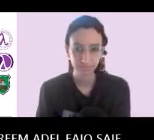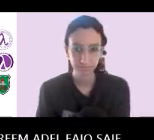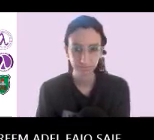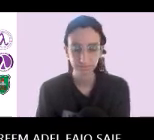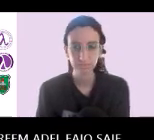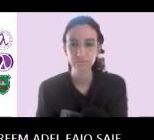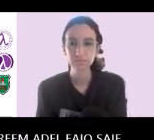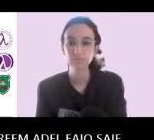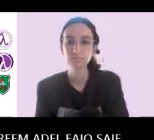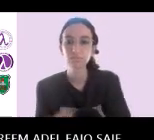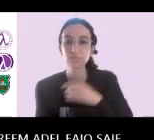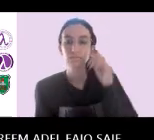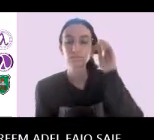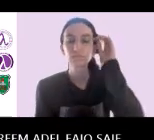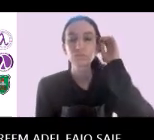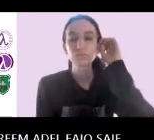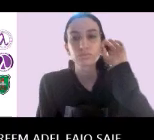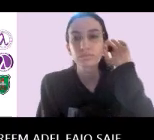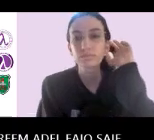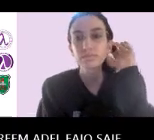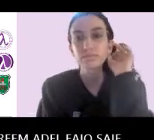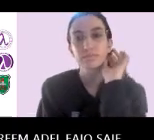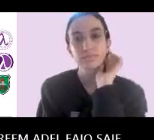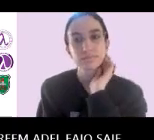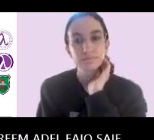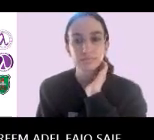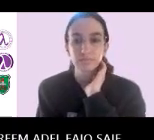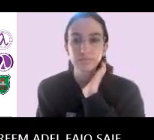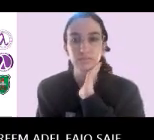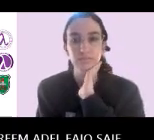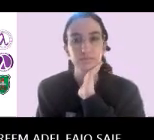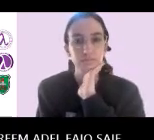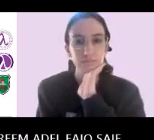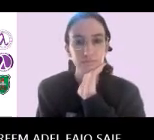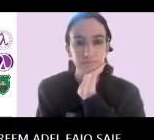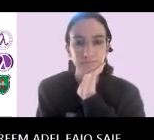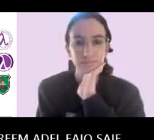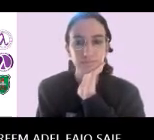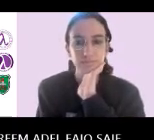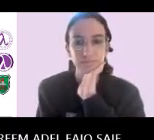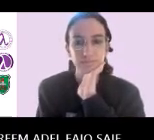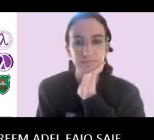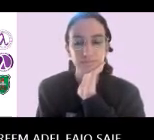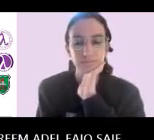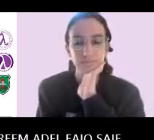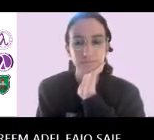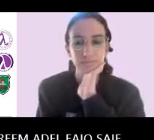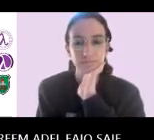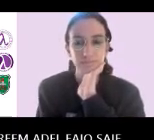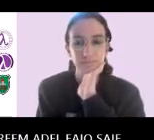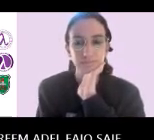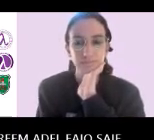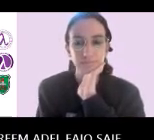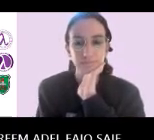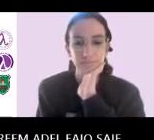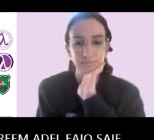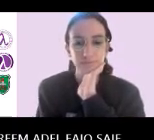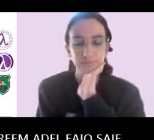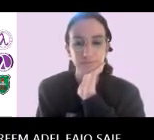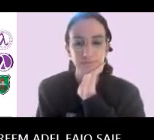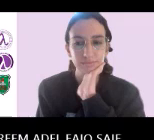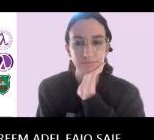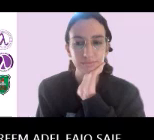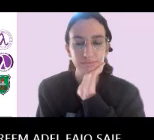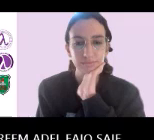of Pierre and Marie Curie. And since then, she started a permanent position as a researcher at the French